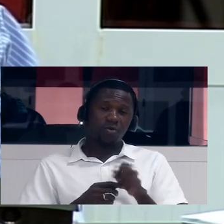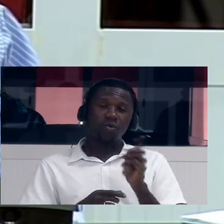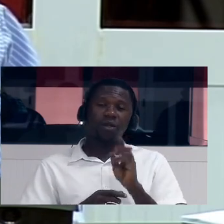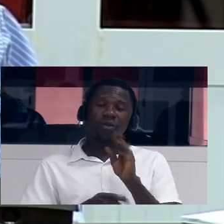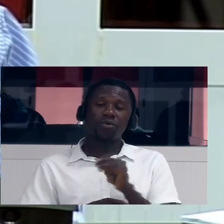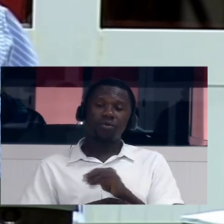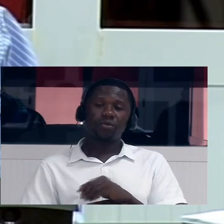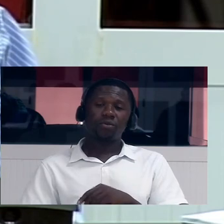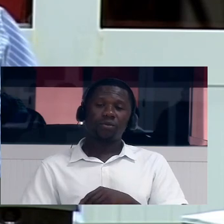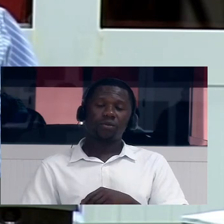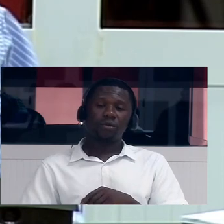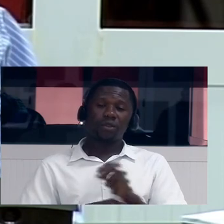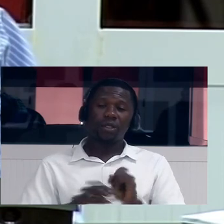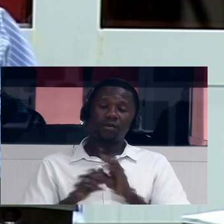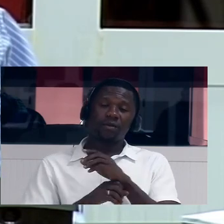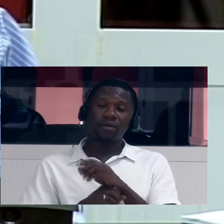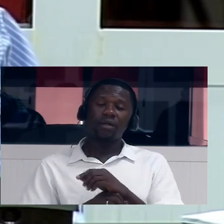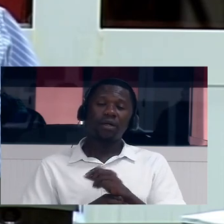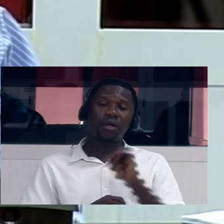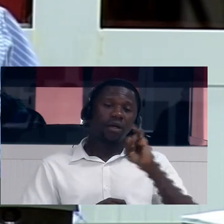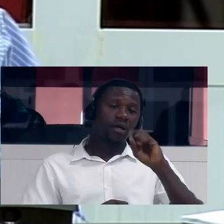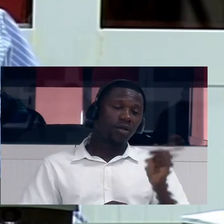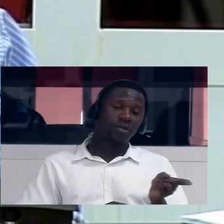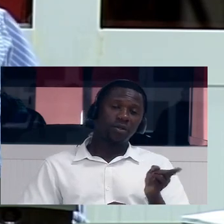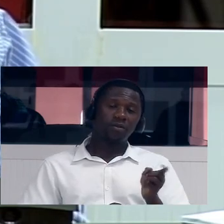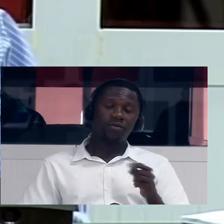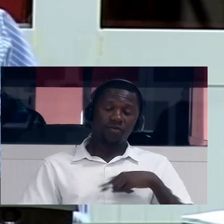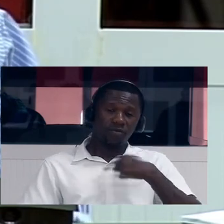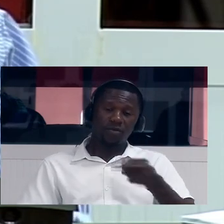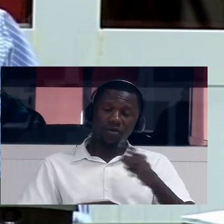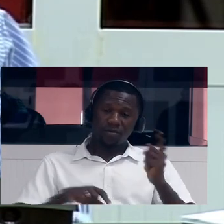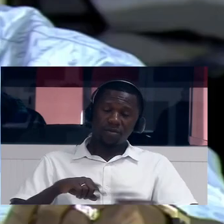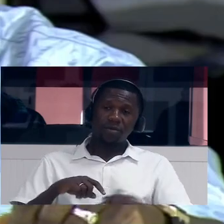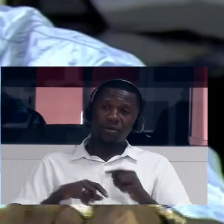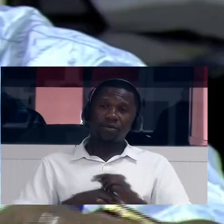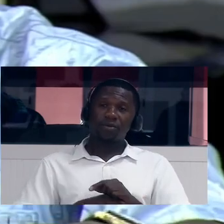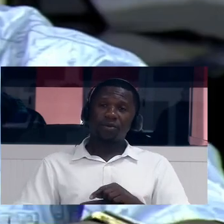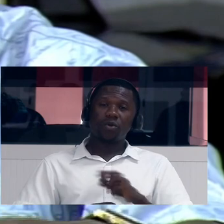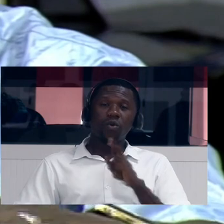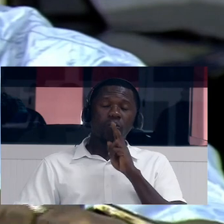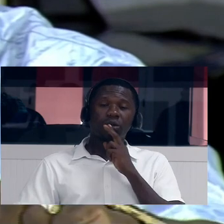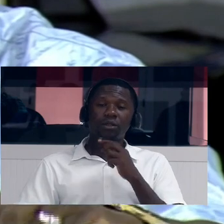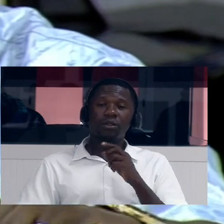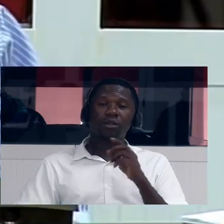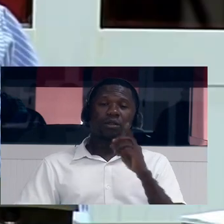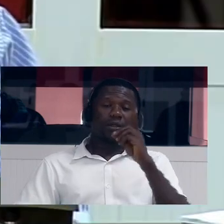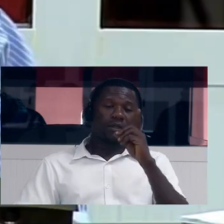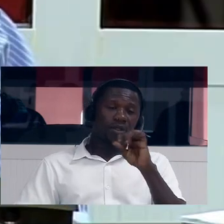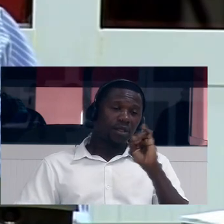But then what did he do? He referred him to the IG for punishment, which I expected. Who was the DIG at the time?